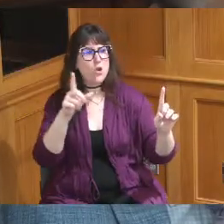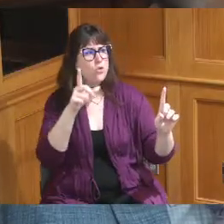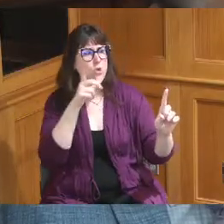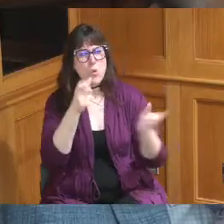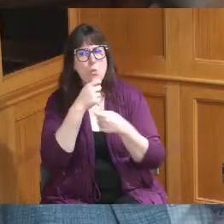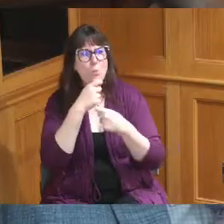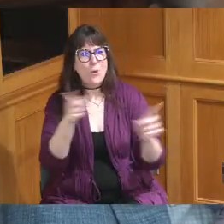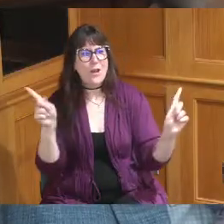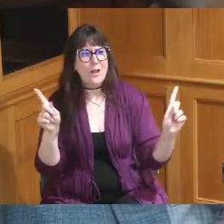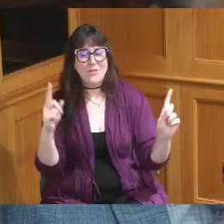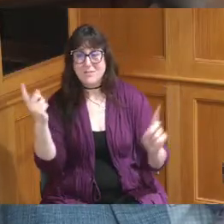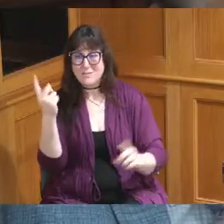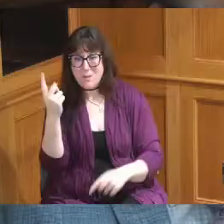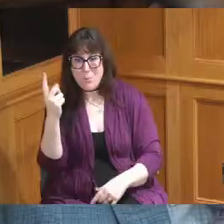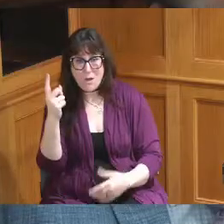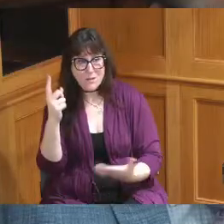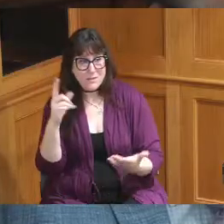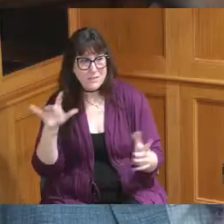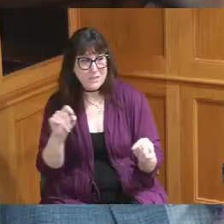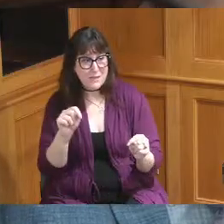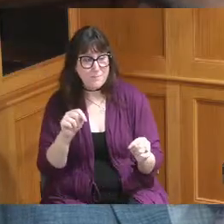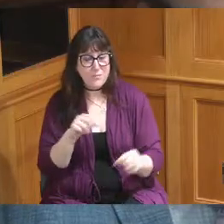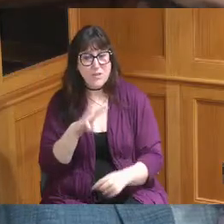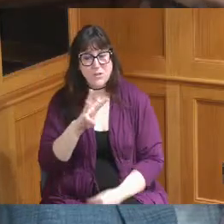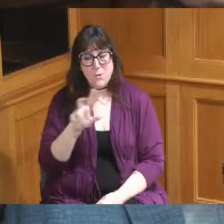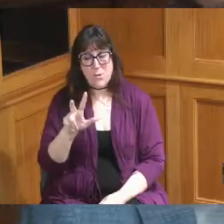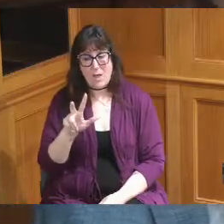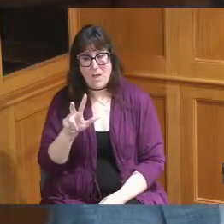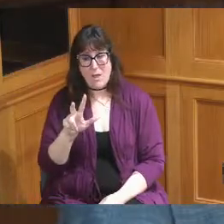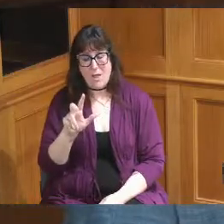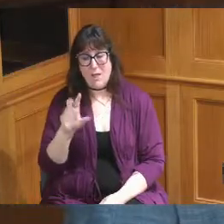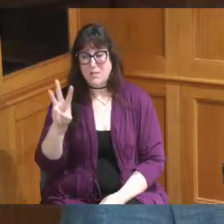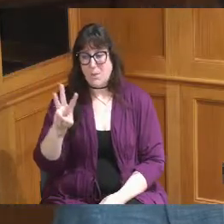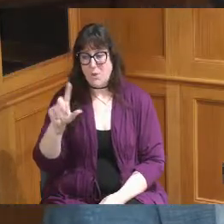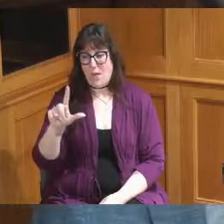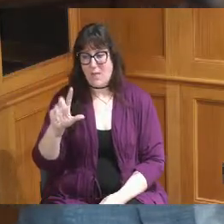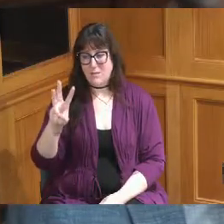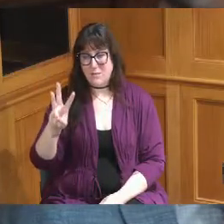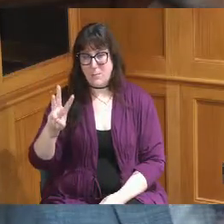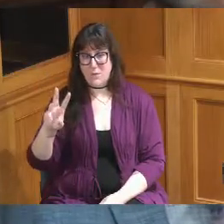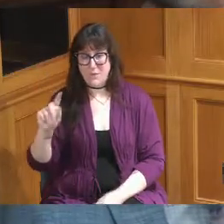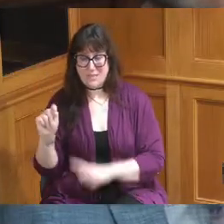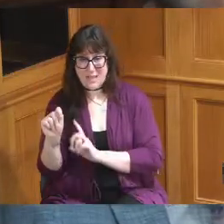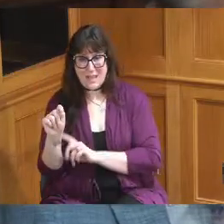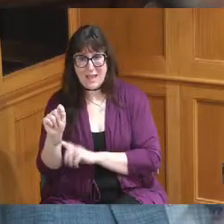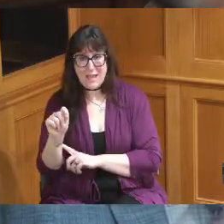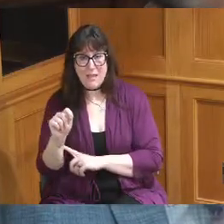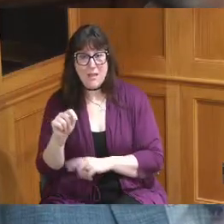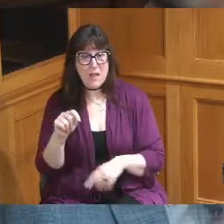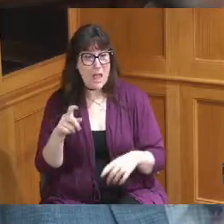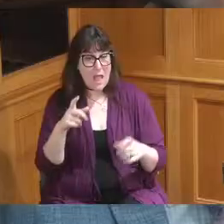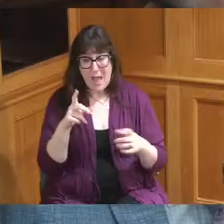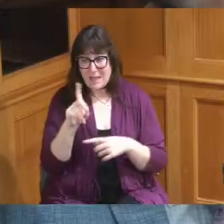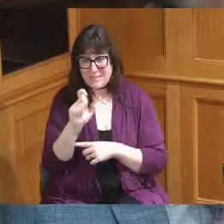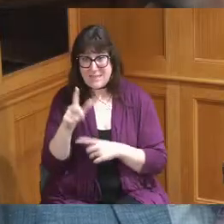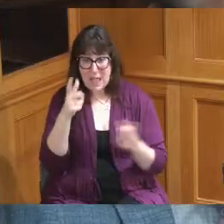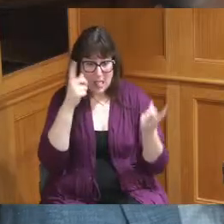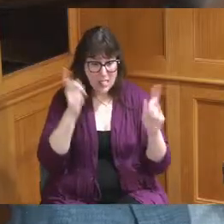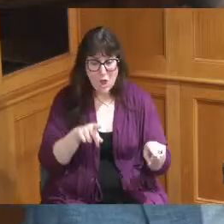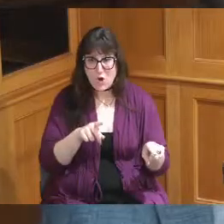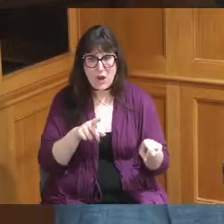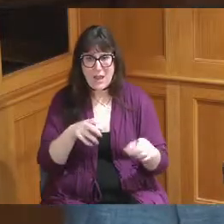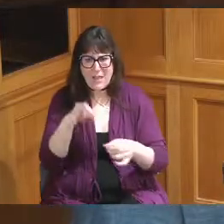there? Somebody put it out there. WLWT Channel 5. Bengals County leaders reach a deal. I haven't even voted